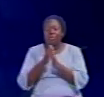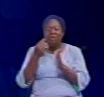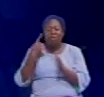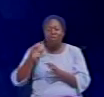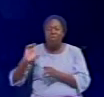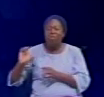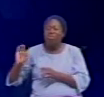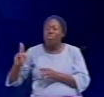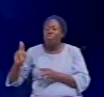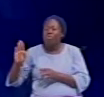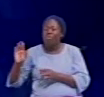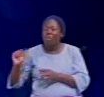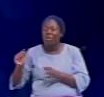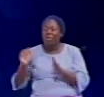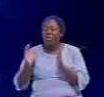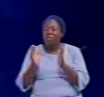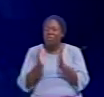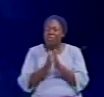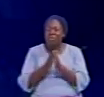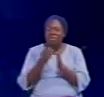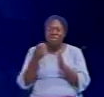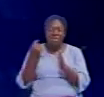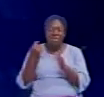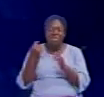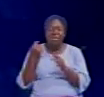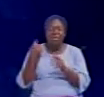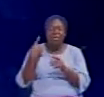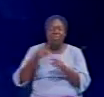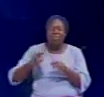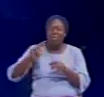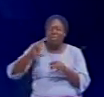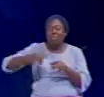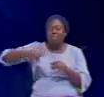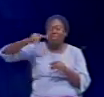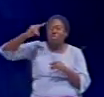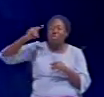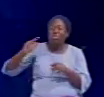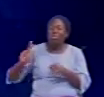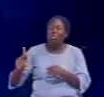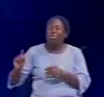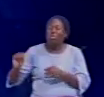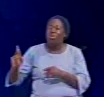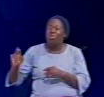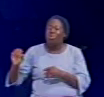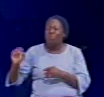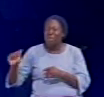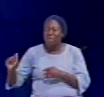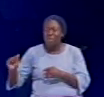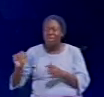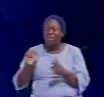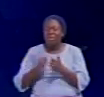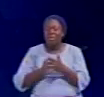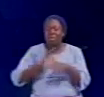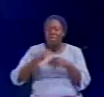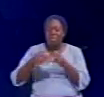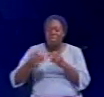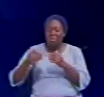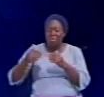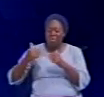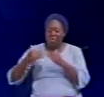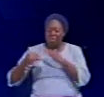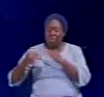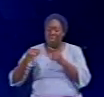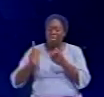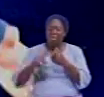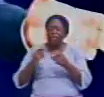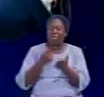Lord. Let's raise up an altar for North Korea, that the curtains, the hindrances to the gospel will be